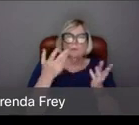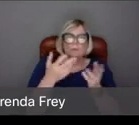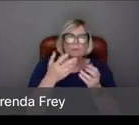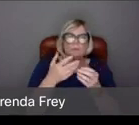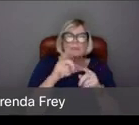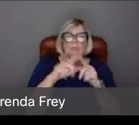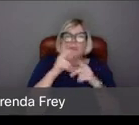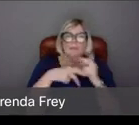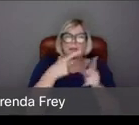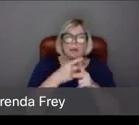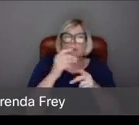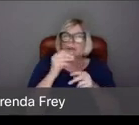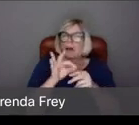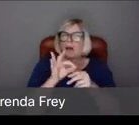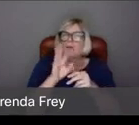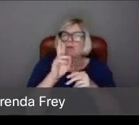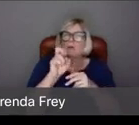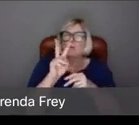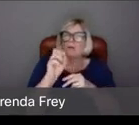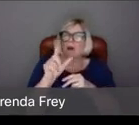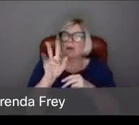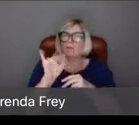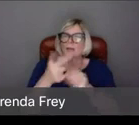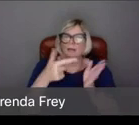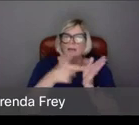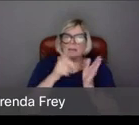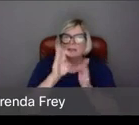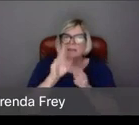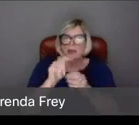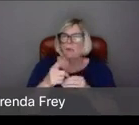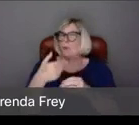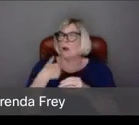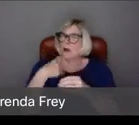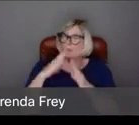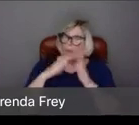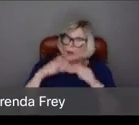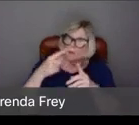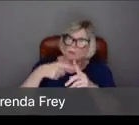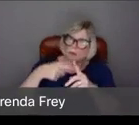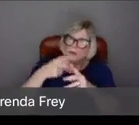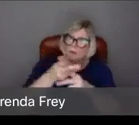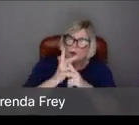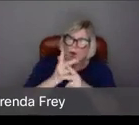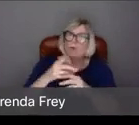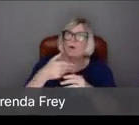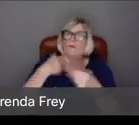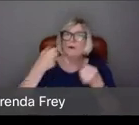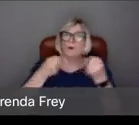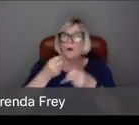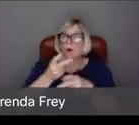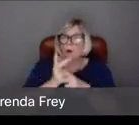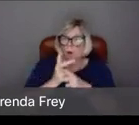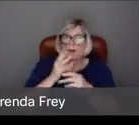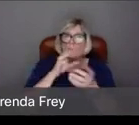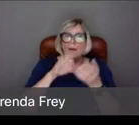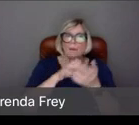different types of revolving debts. It's going to take a look at that mix. Do you have a mortgage? Do you have an auto loan? And the mix